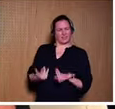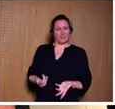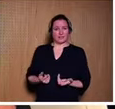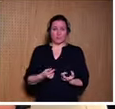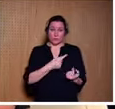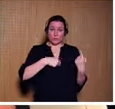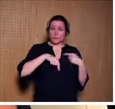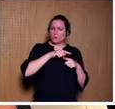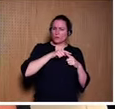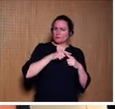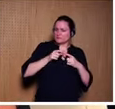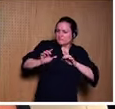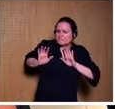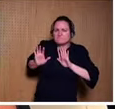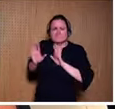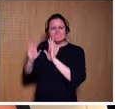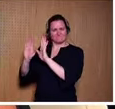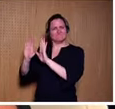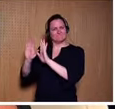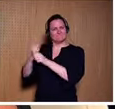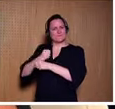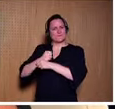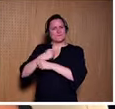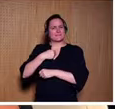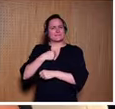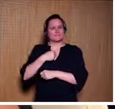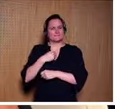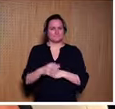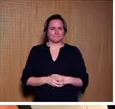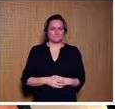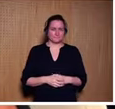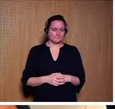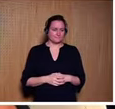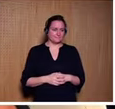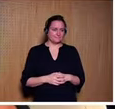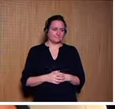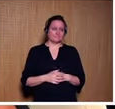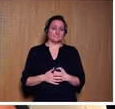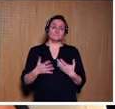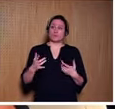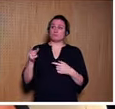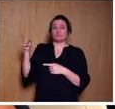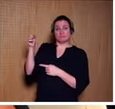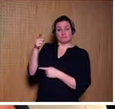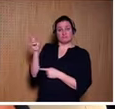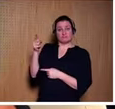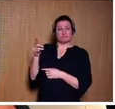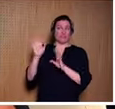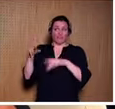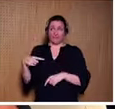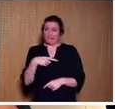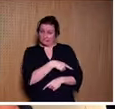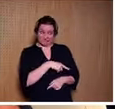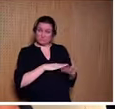it all the time. So what we're trying to do is, you know, create. They're trying to create a fear of the world and, you know, this